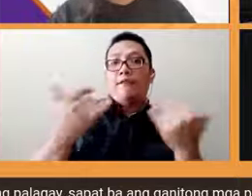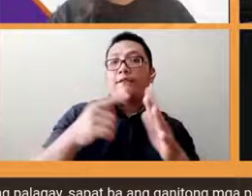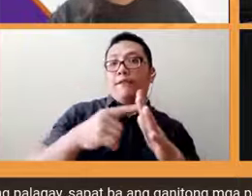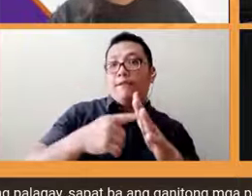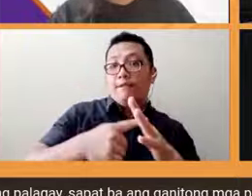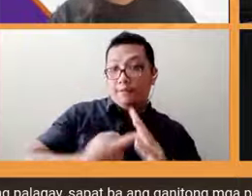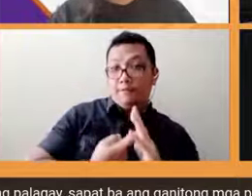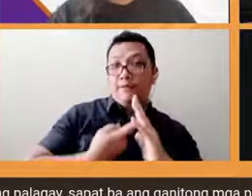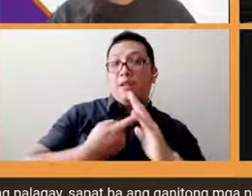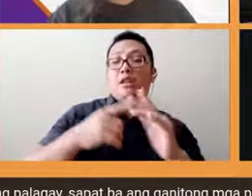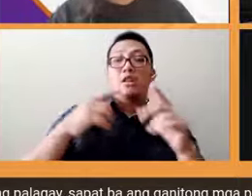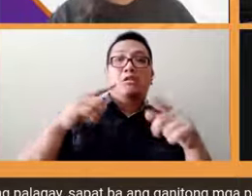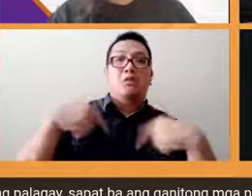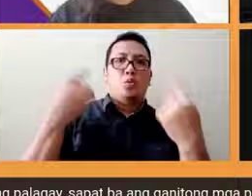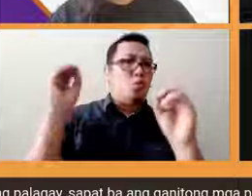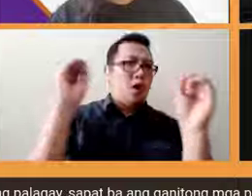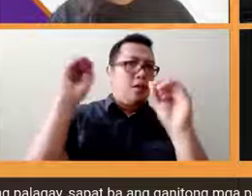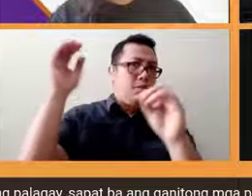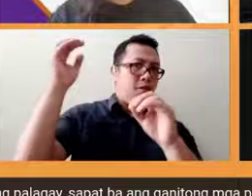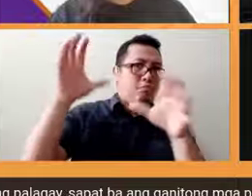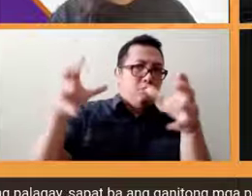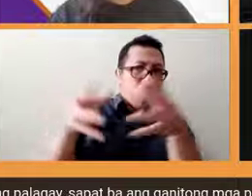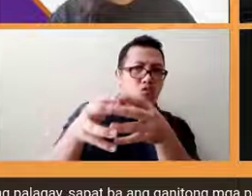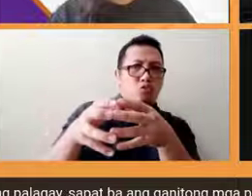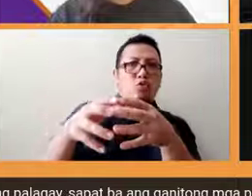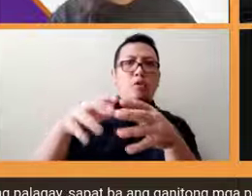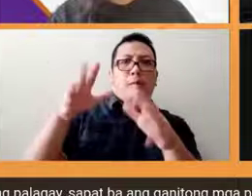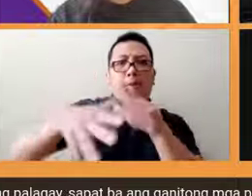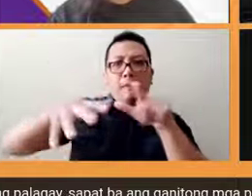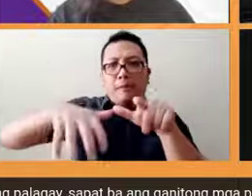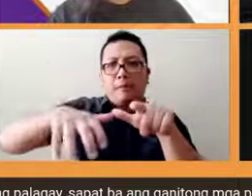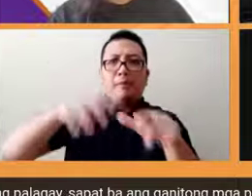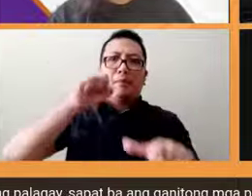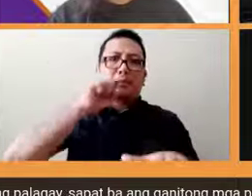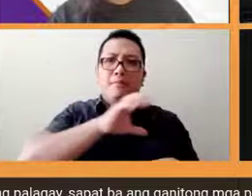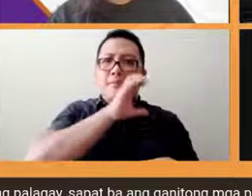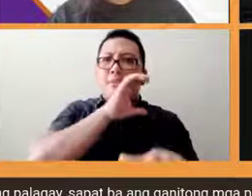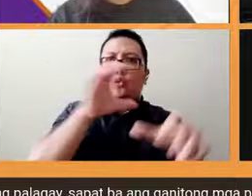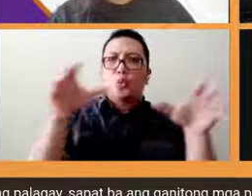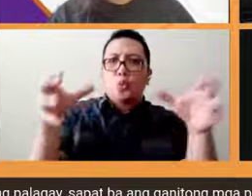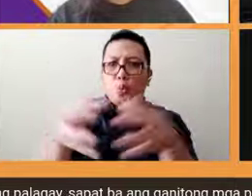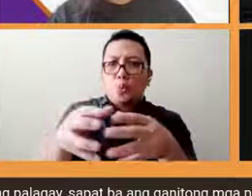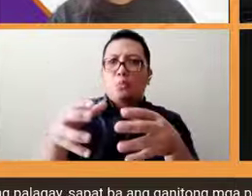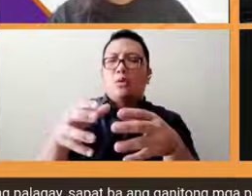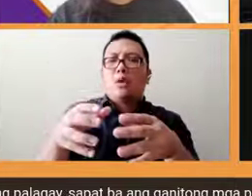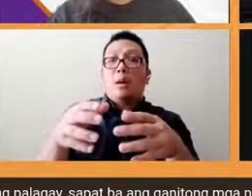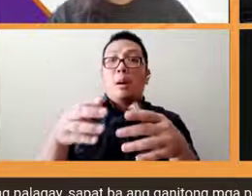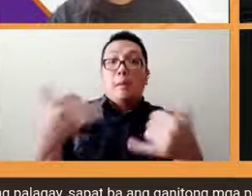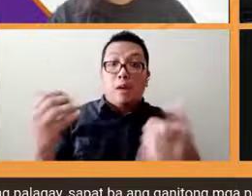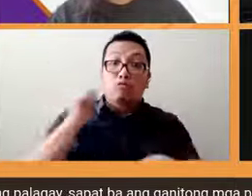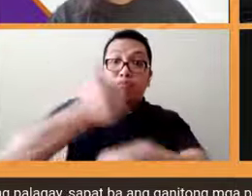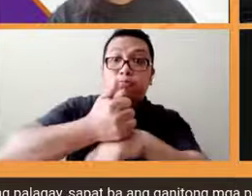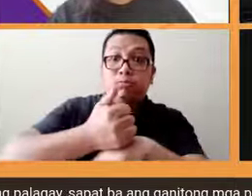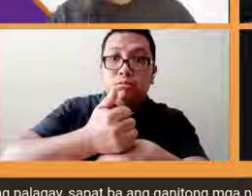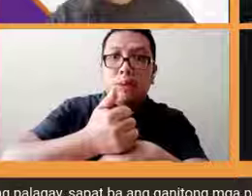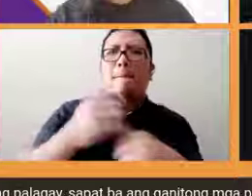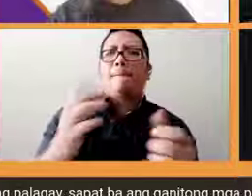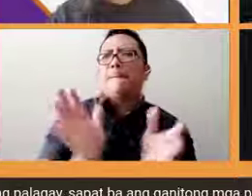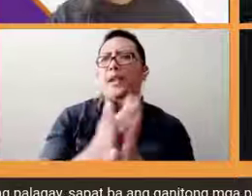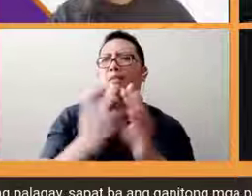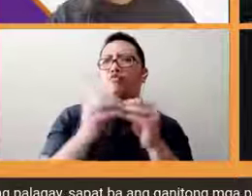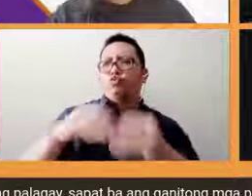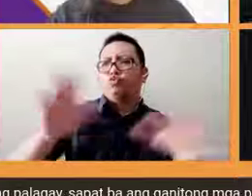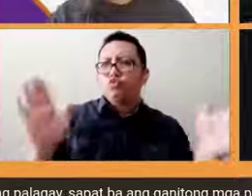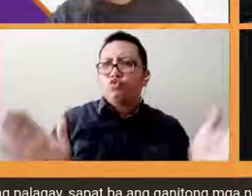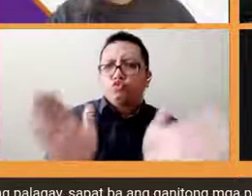sectors office so nung na-establish yung vulnerable sectors office mas napahigting natin mas na